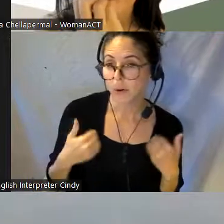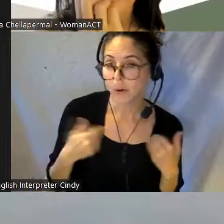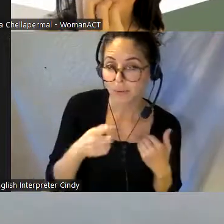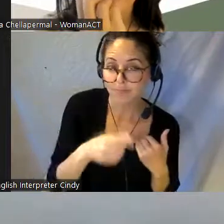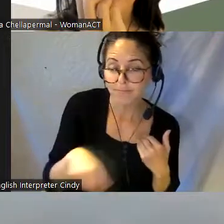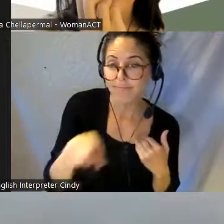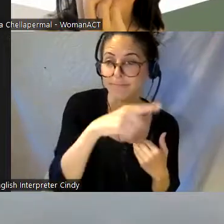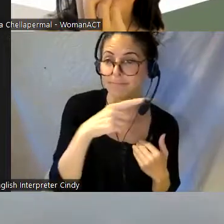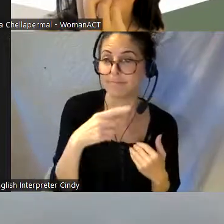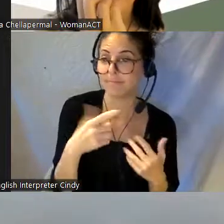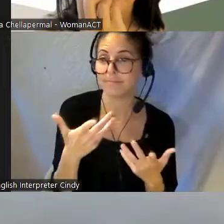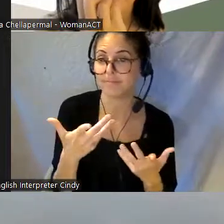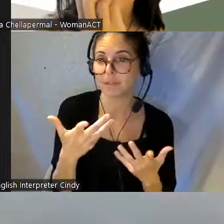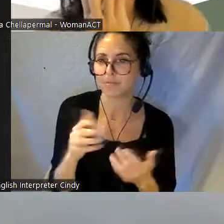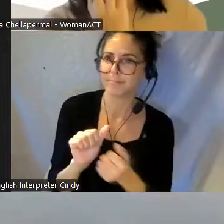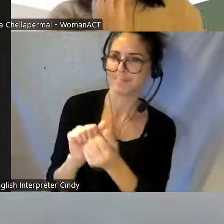some of the things that you brought forward?